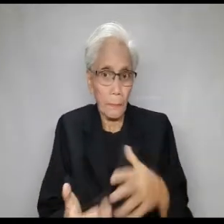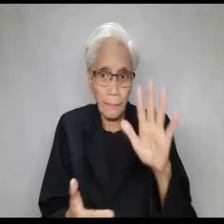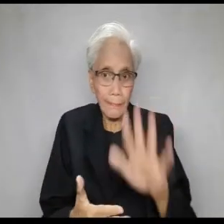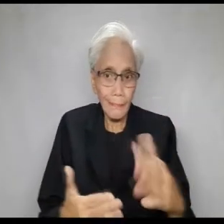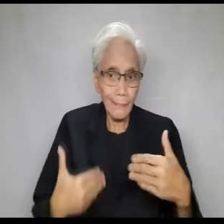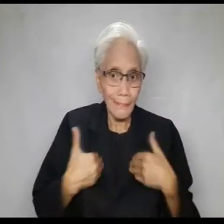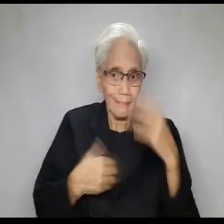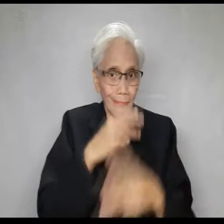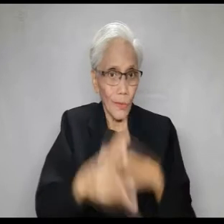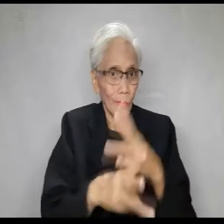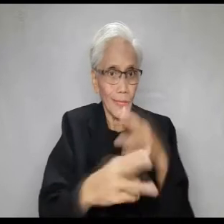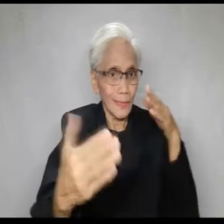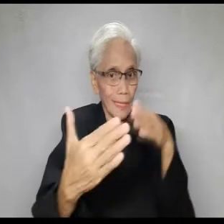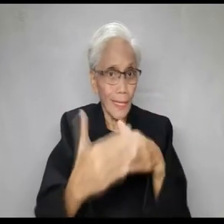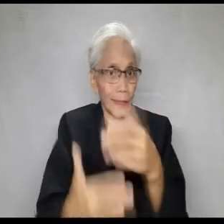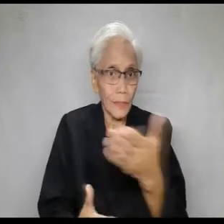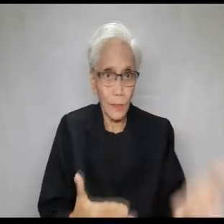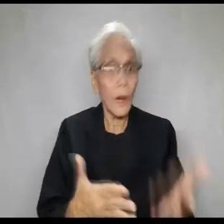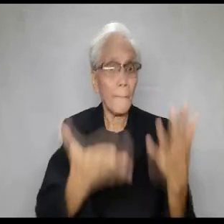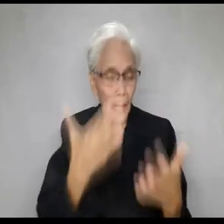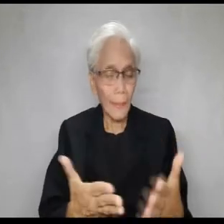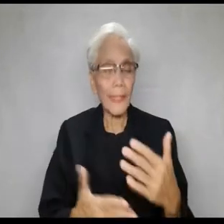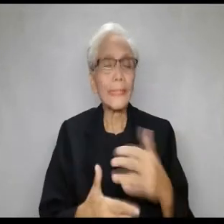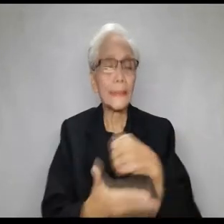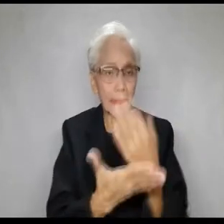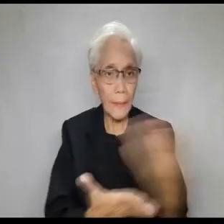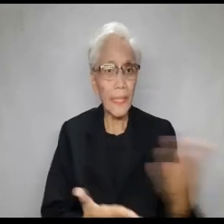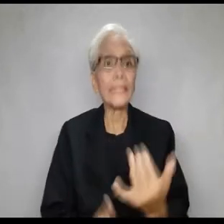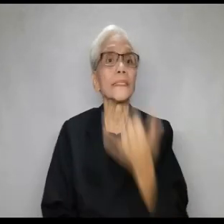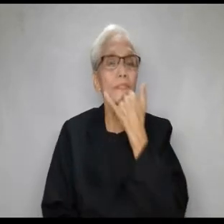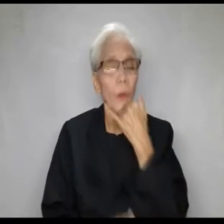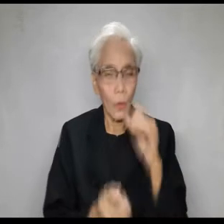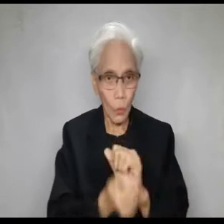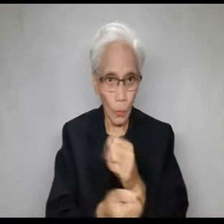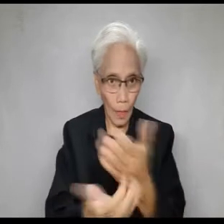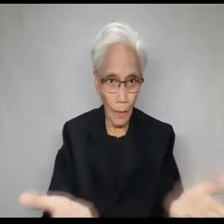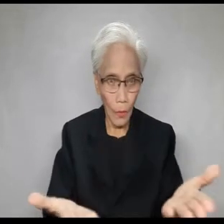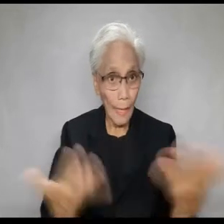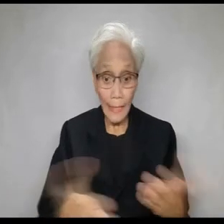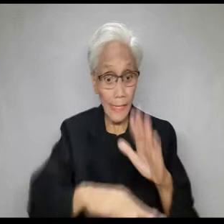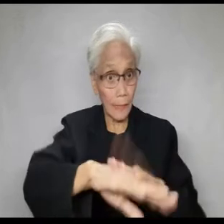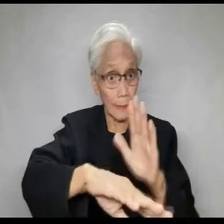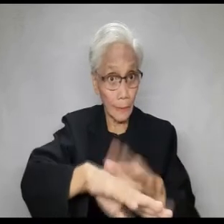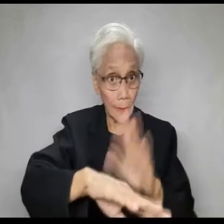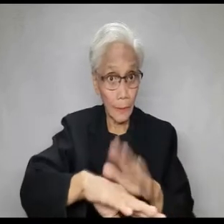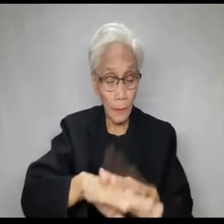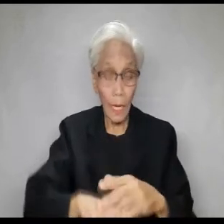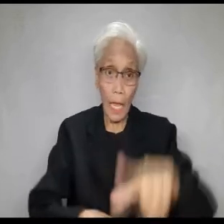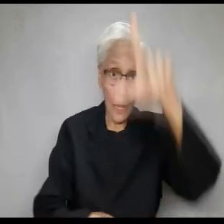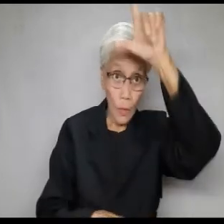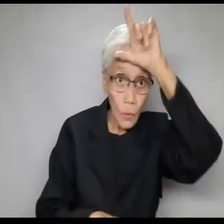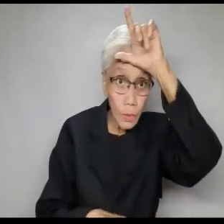either the world is against you or something is wrong with you. And here is a cautionary